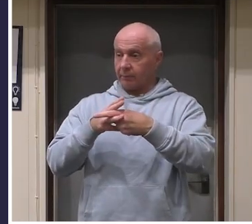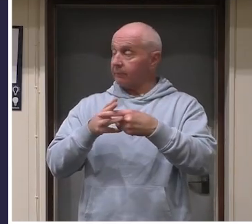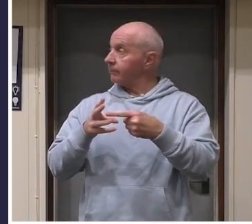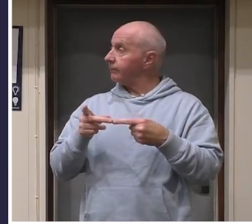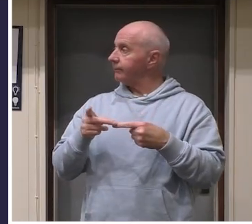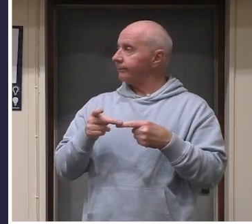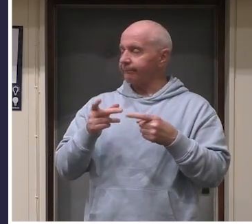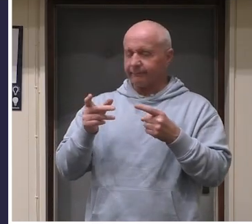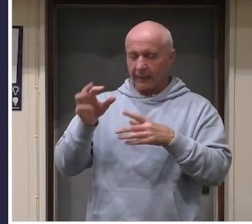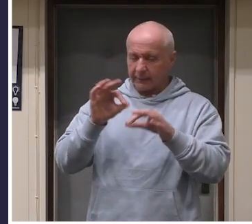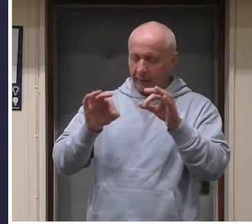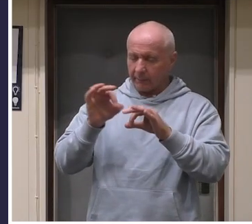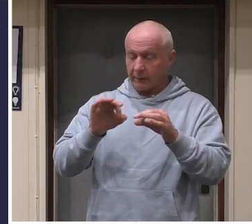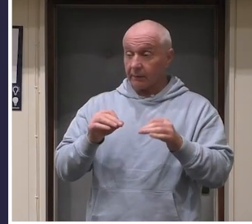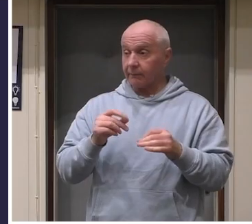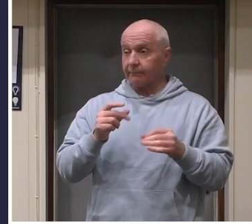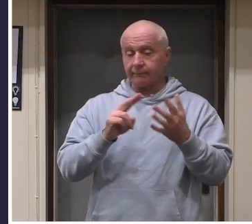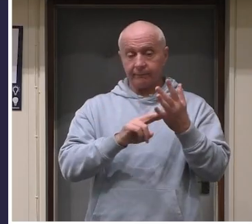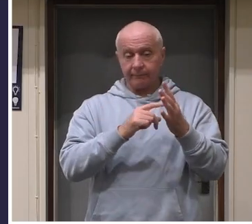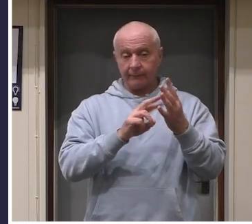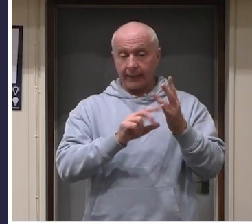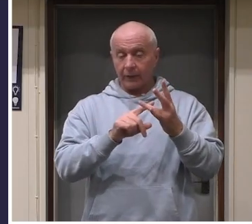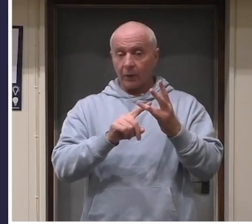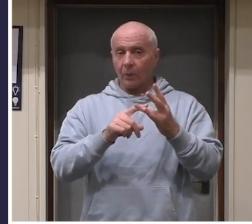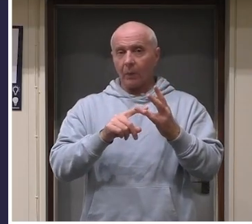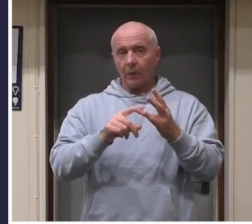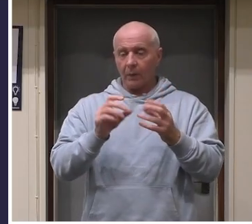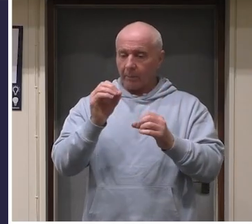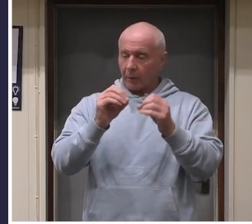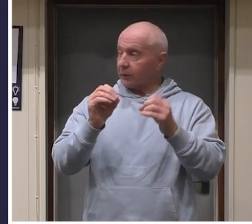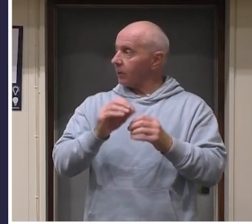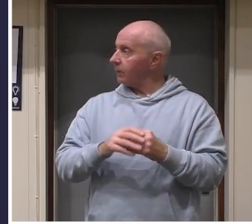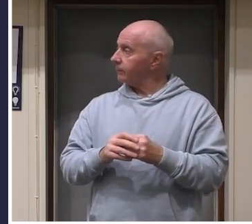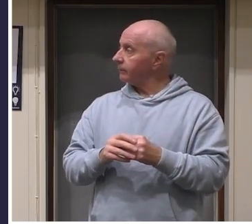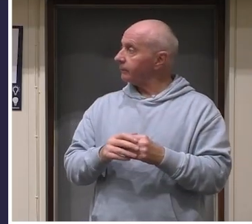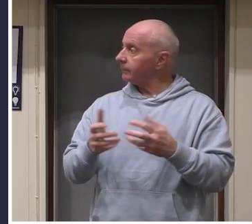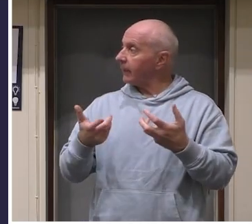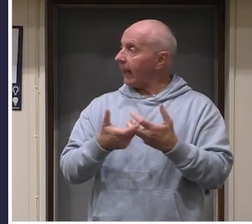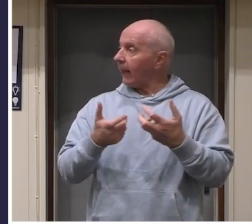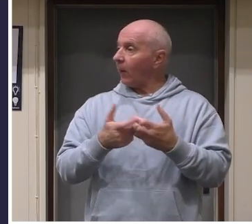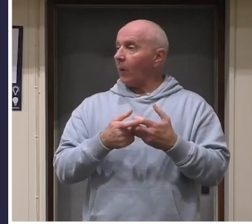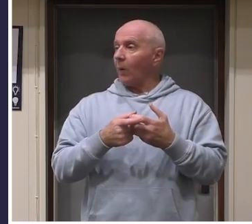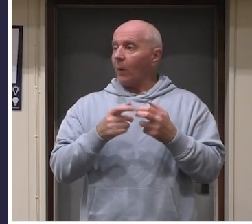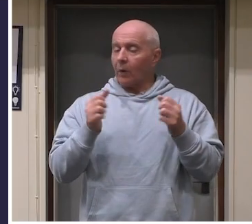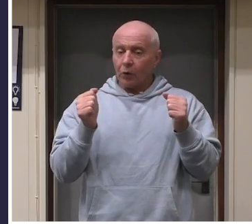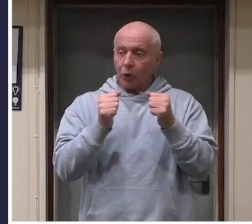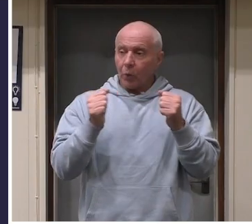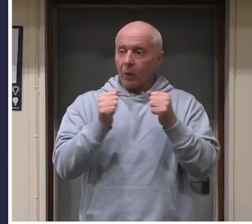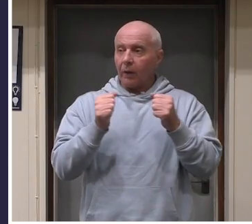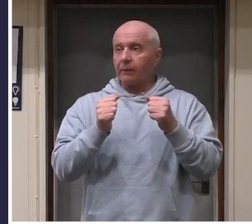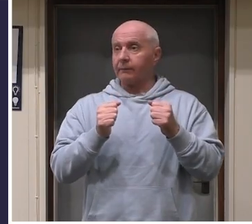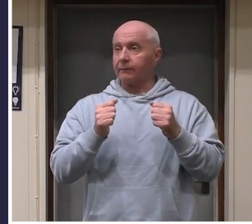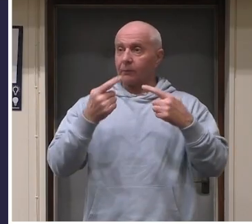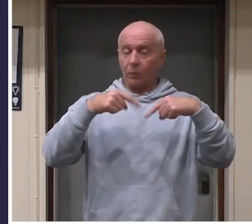nanoparticles. And that brings us to the question, how do we cool the motion of the nanoparticle? Because if you want to have a